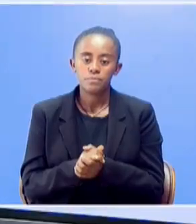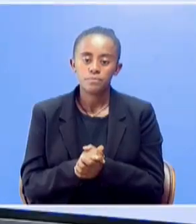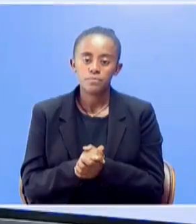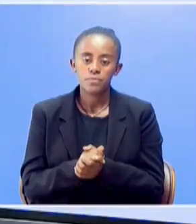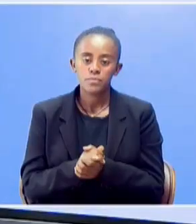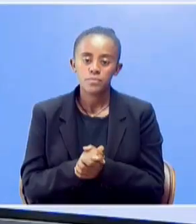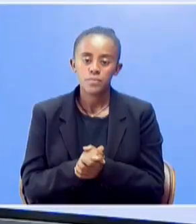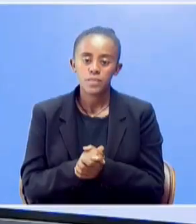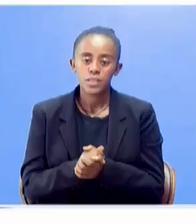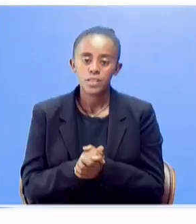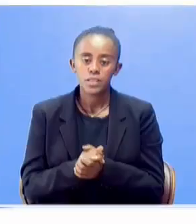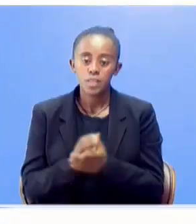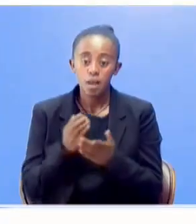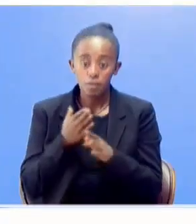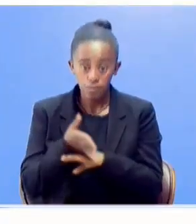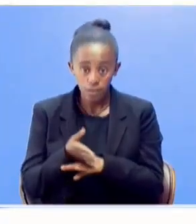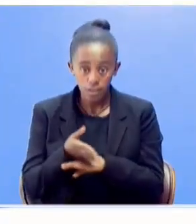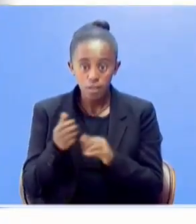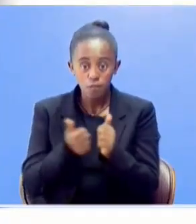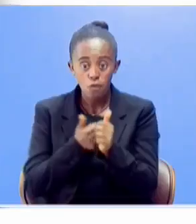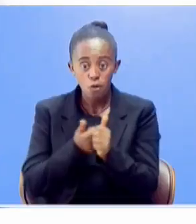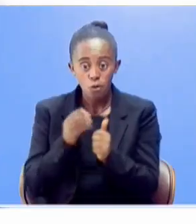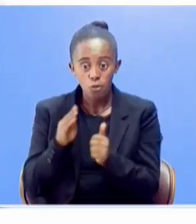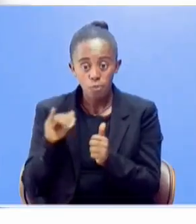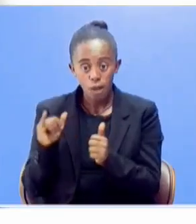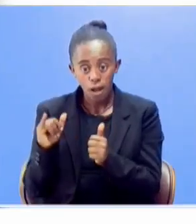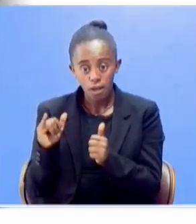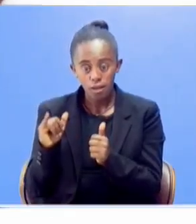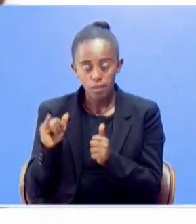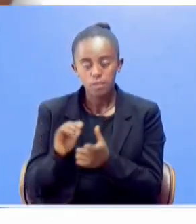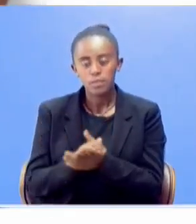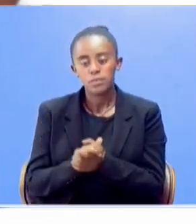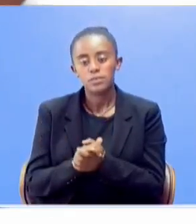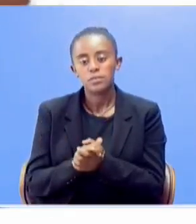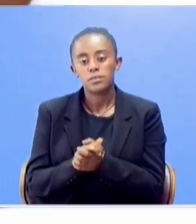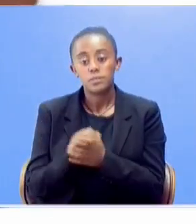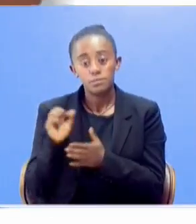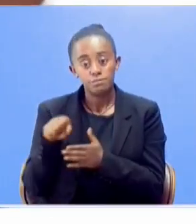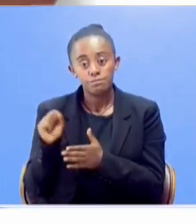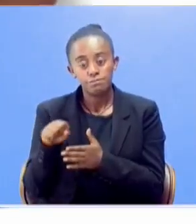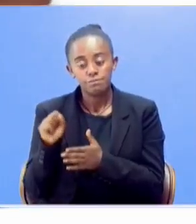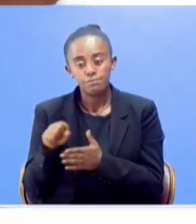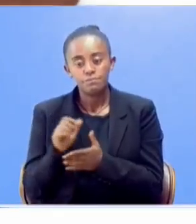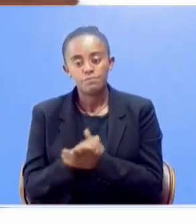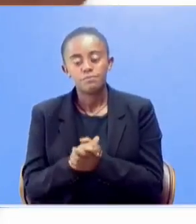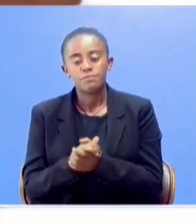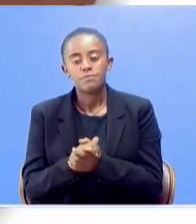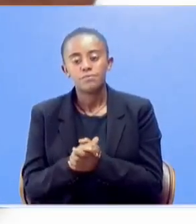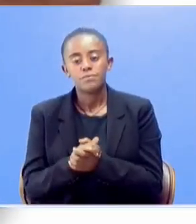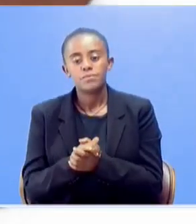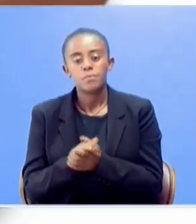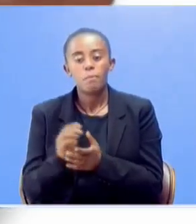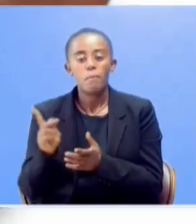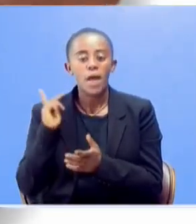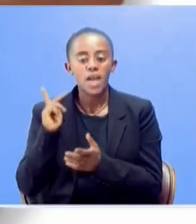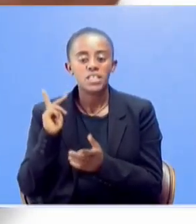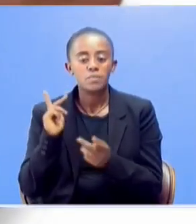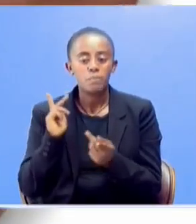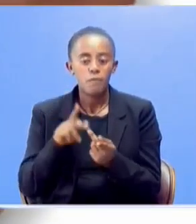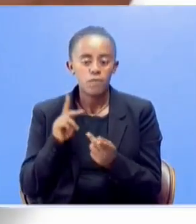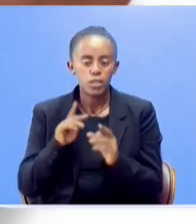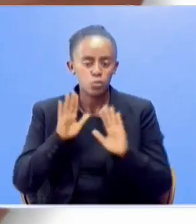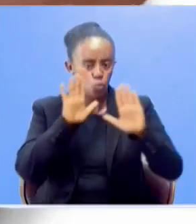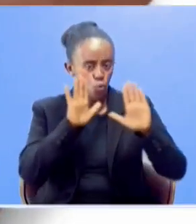And after is followed by, yeah, past perfect. Good,